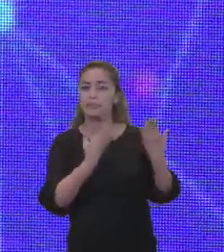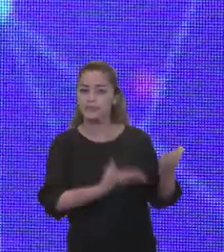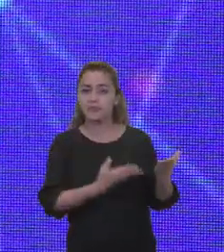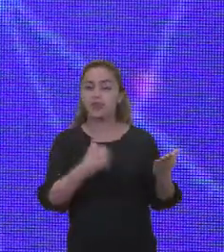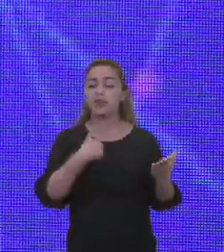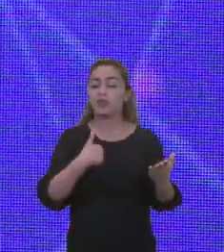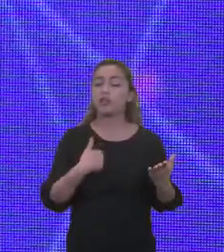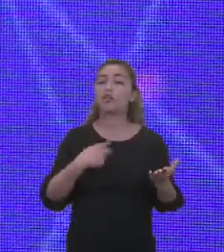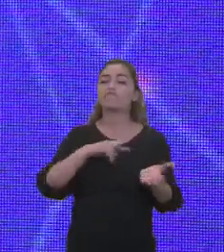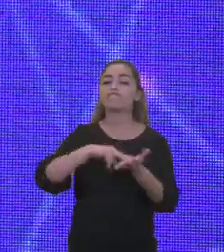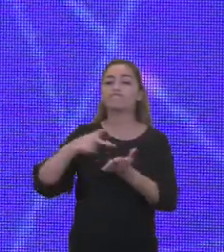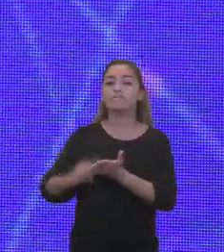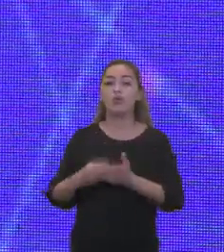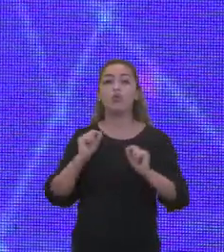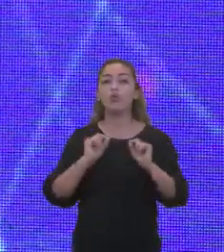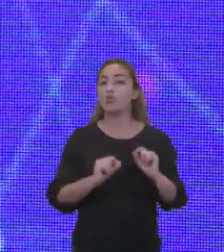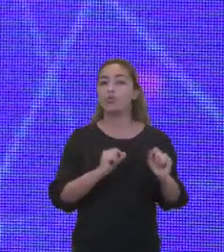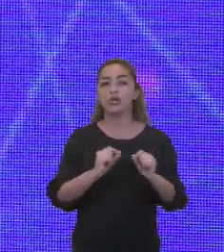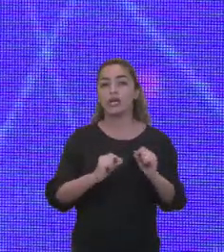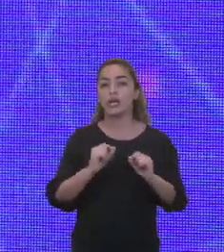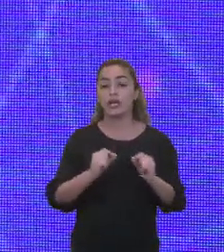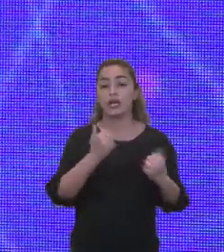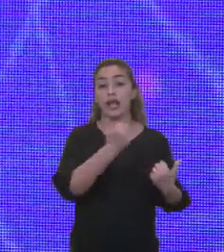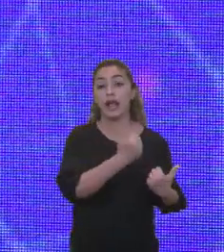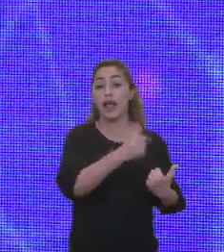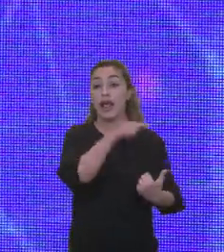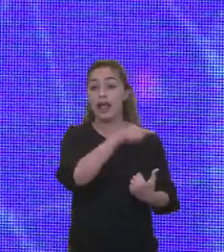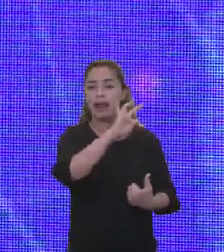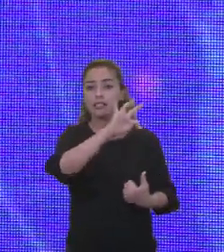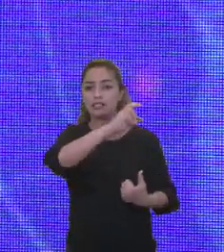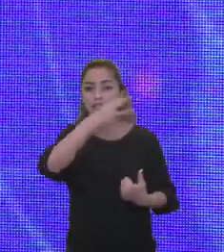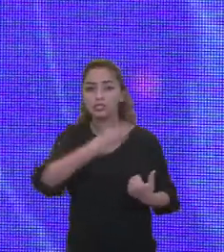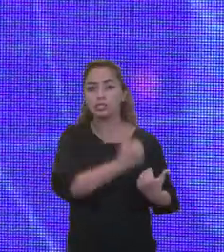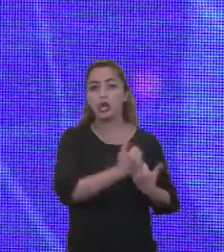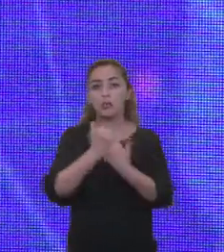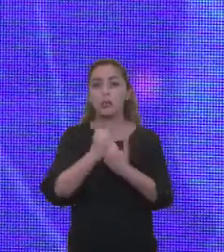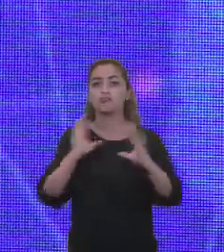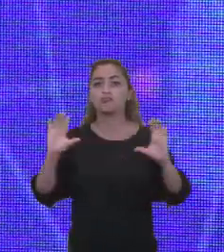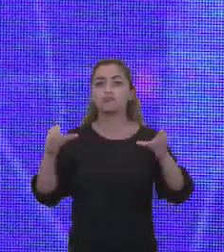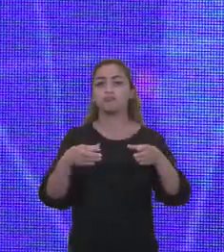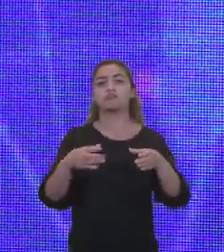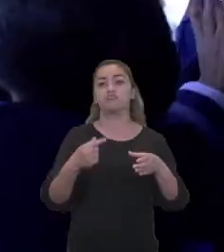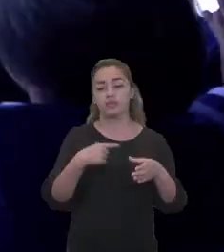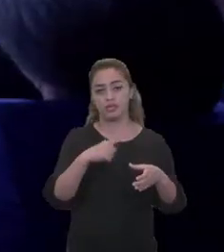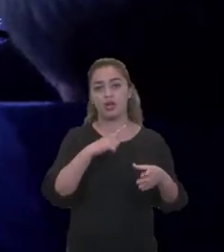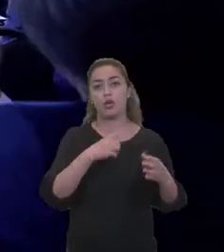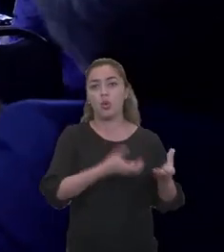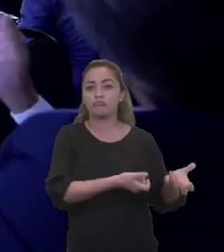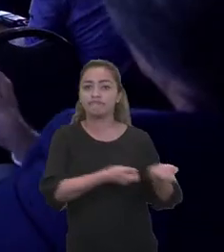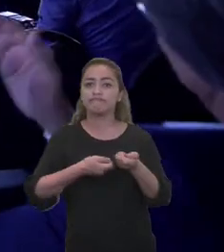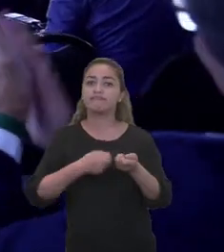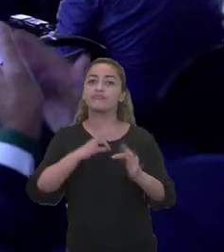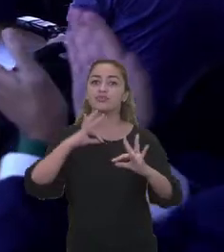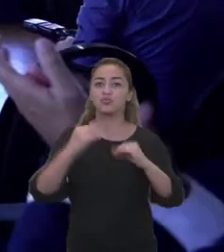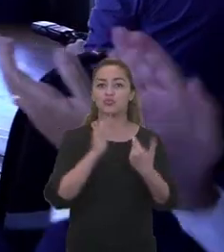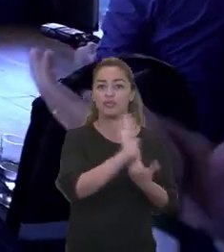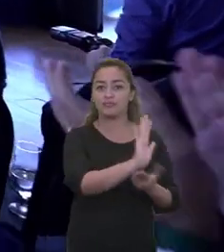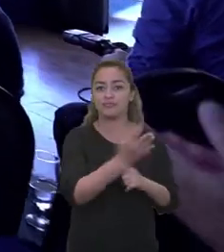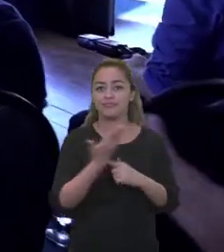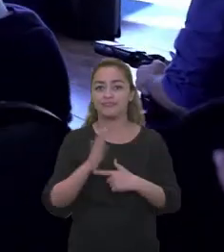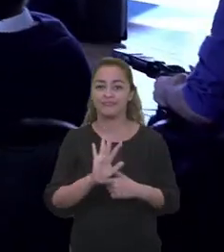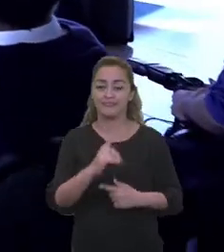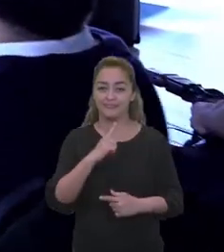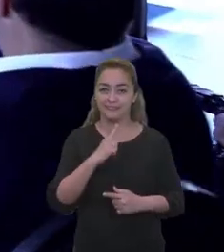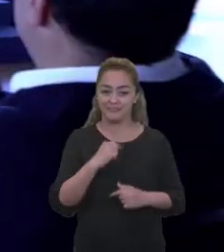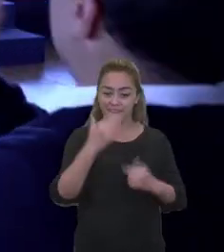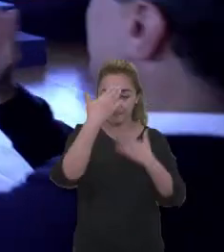is Edu. Being next to Edu means that team supports the goals I support, the collective, one for